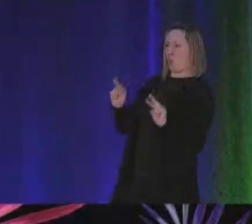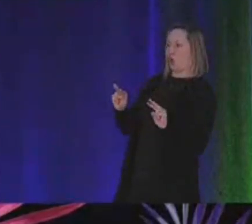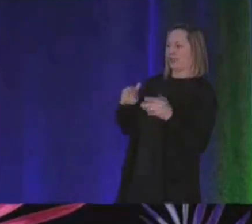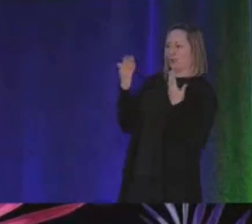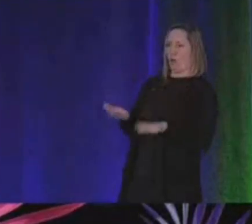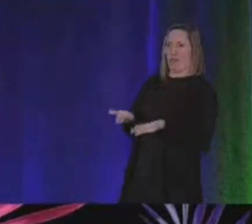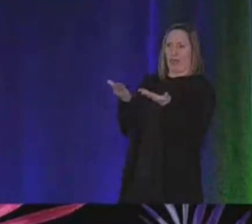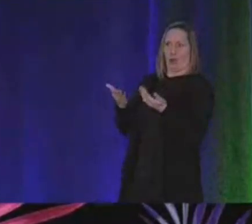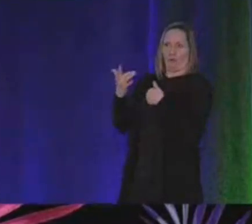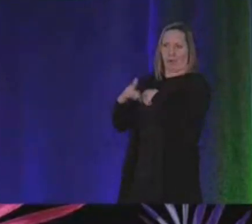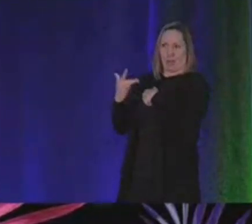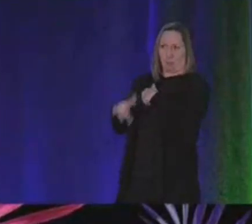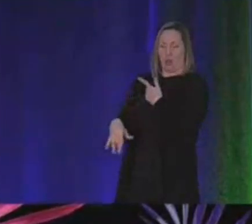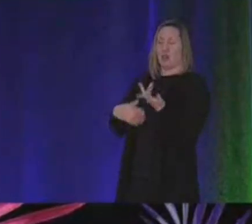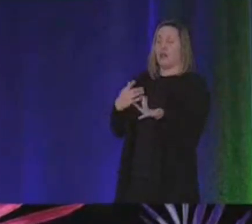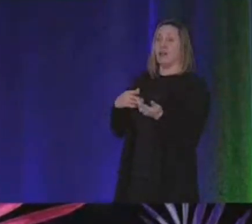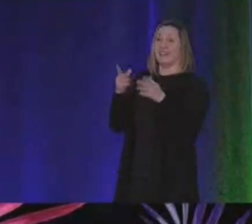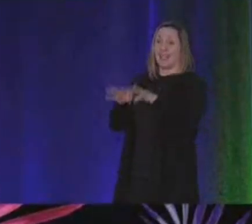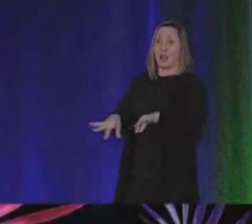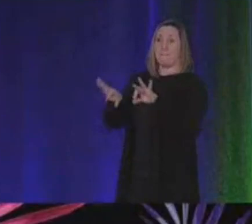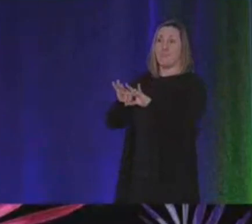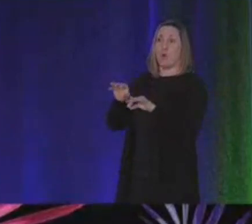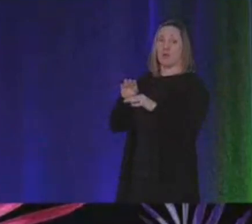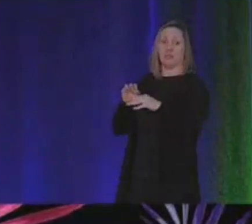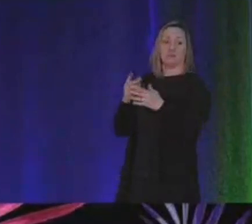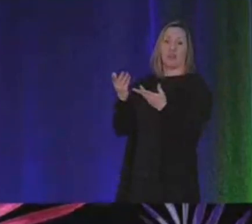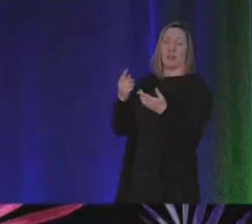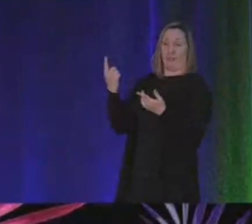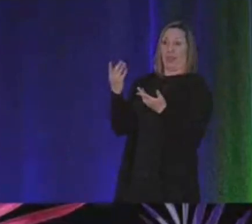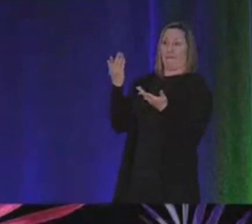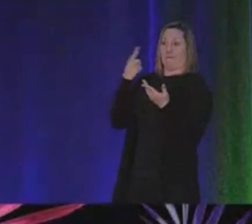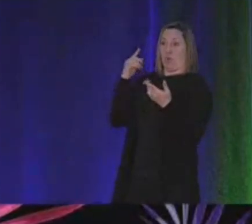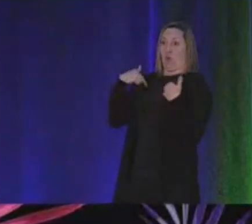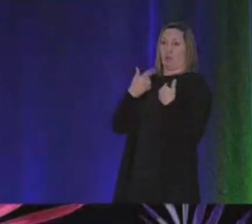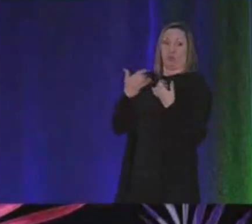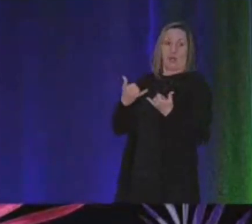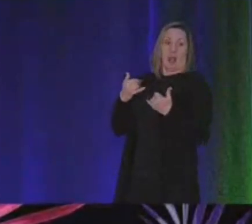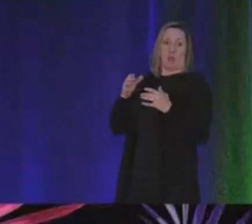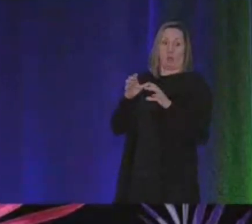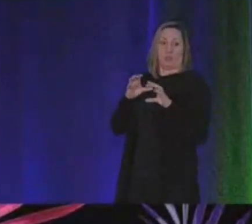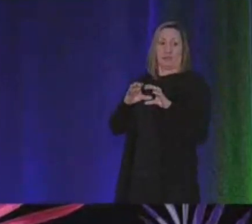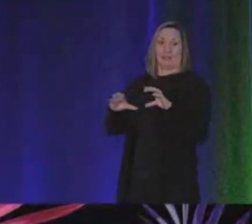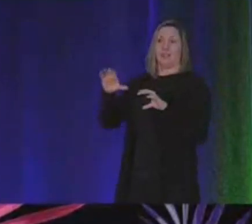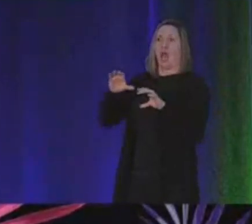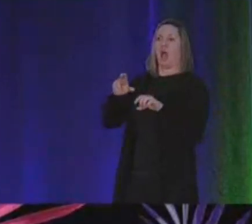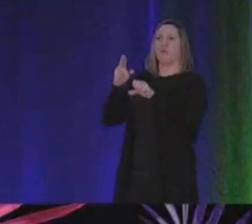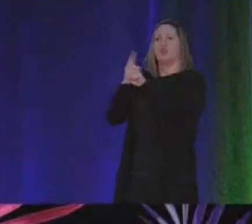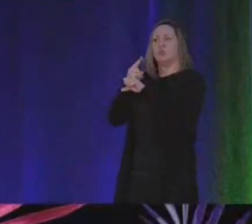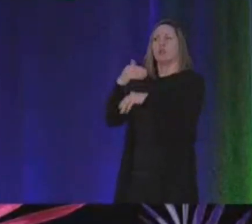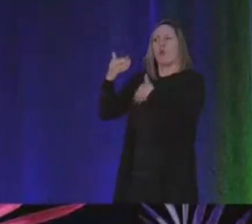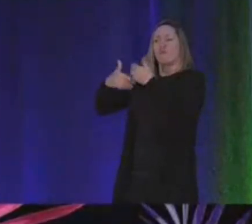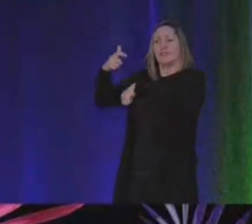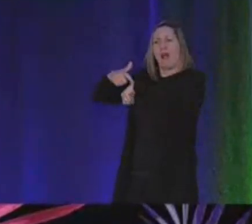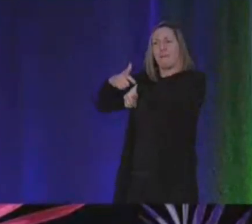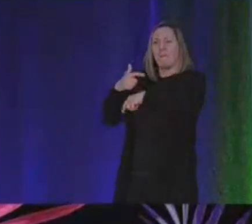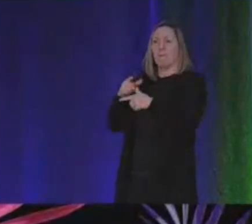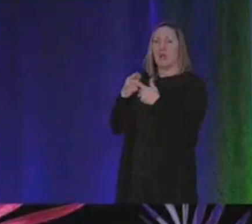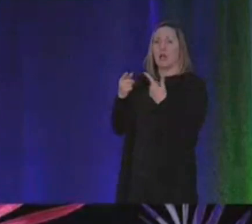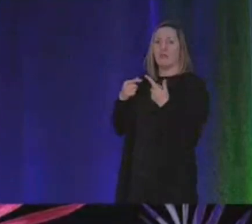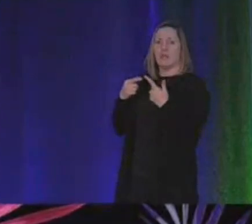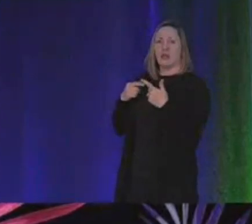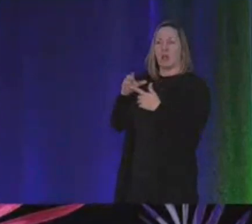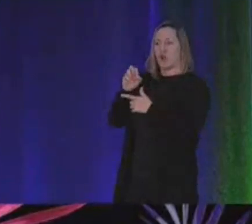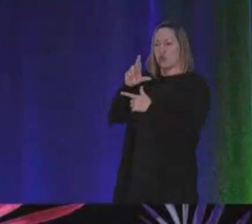already available. And the important metrics for us right now is the top one, adoption over time, and secondly, the core